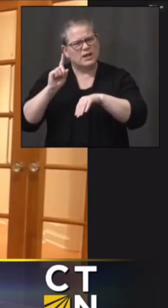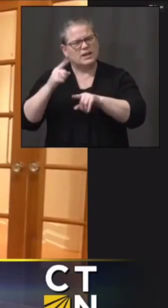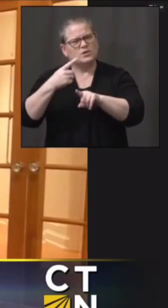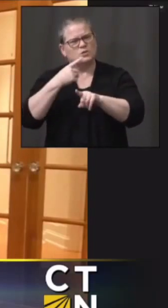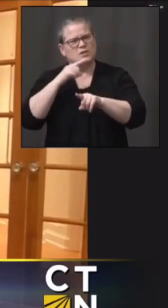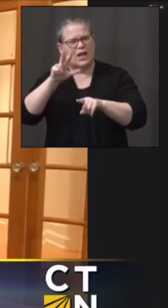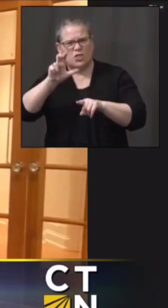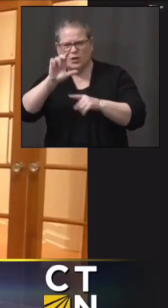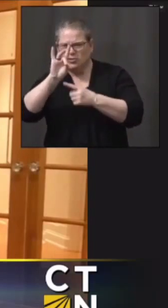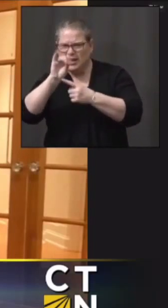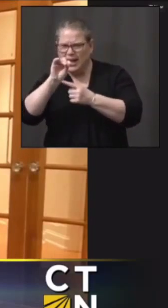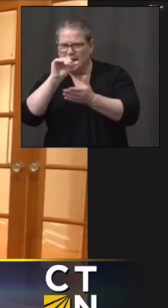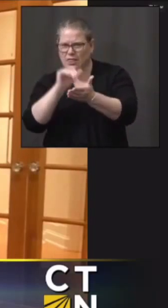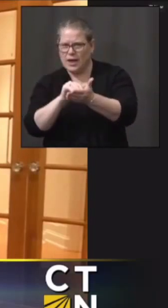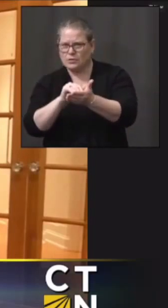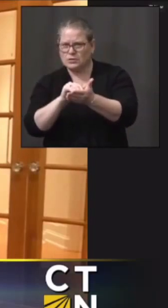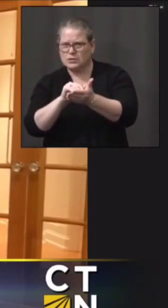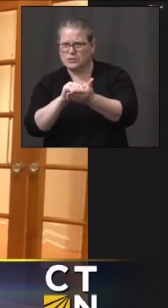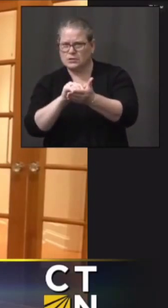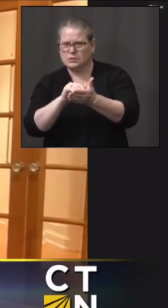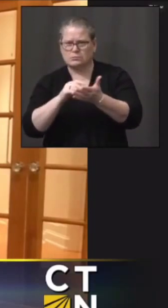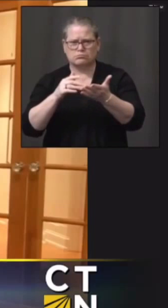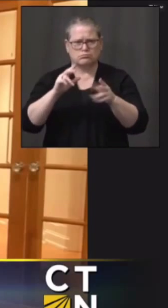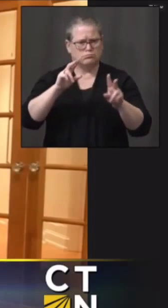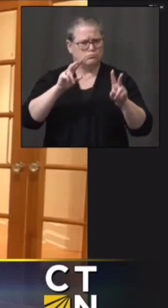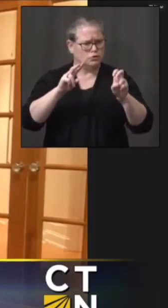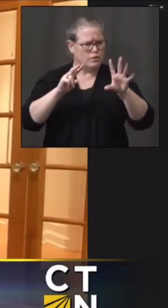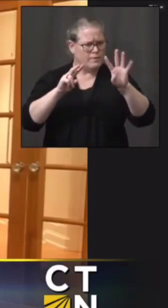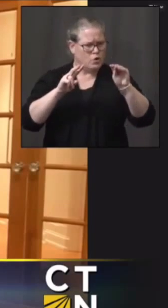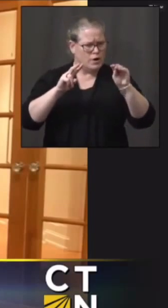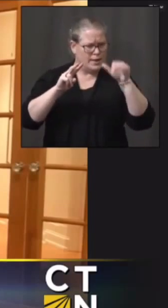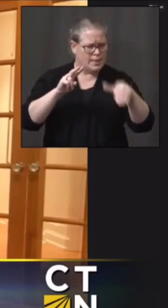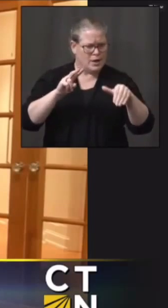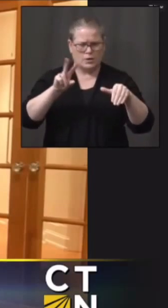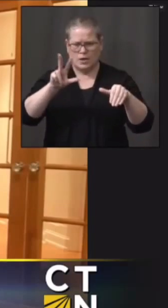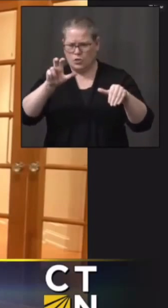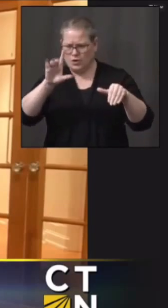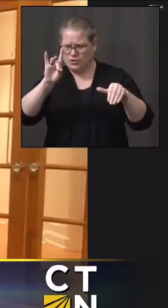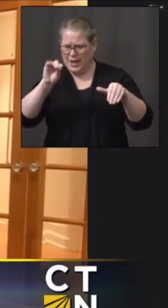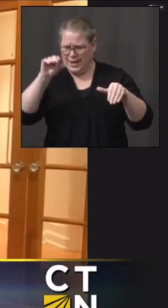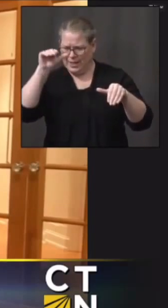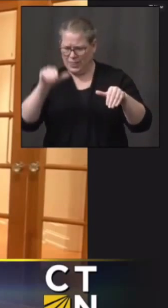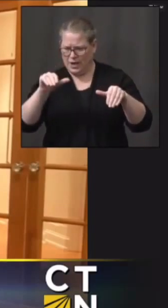380,000. Can you explain the difference, please?